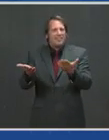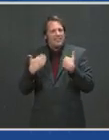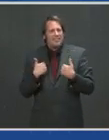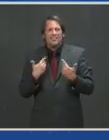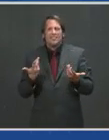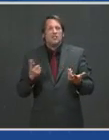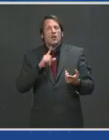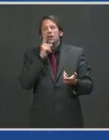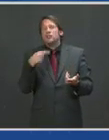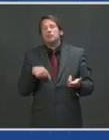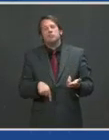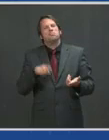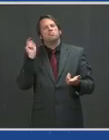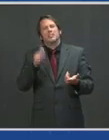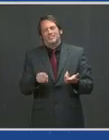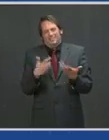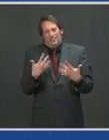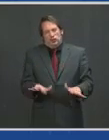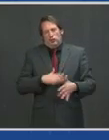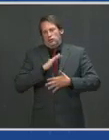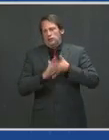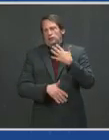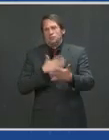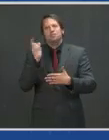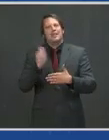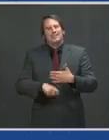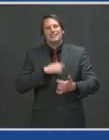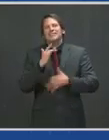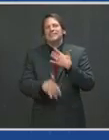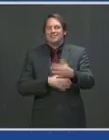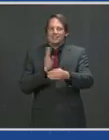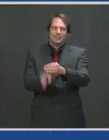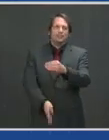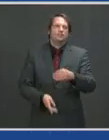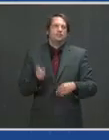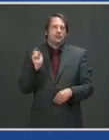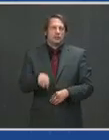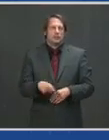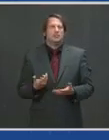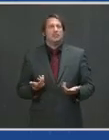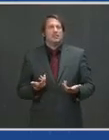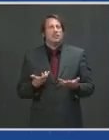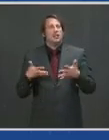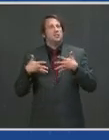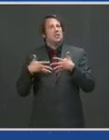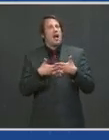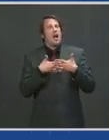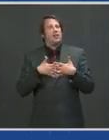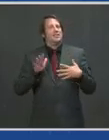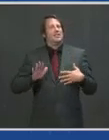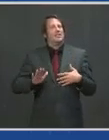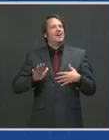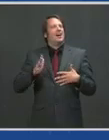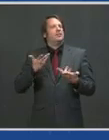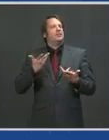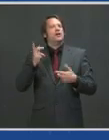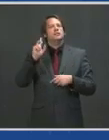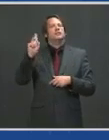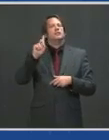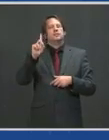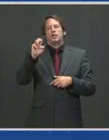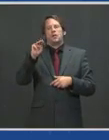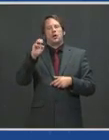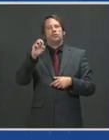done. We're at an inflection point in American democracy. This is a moment where we prove whether or not democracy